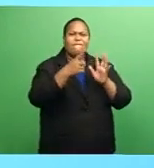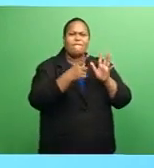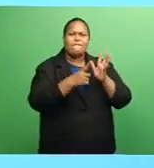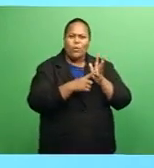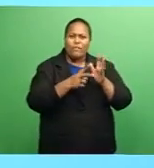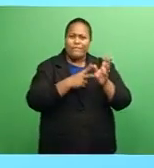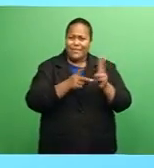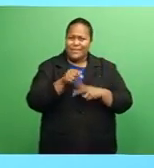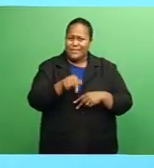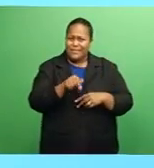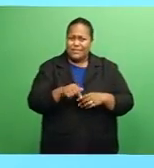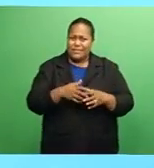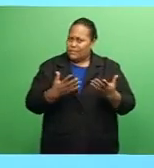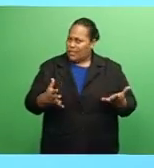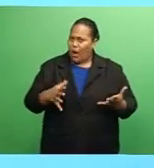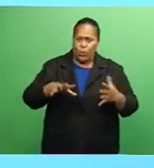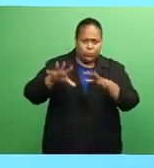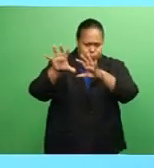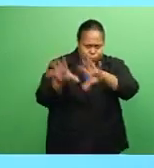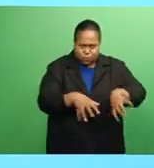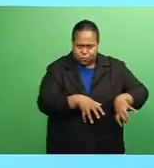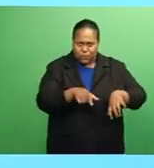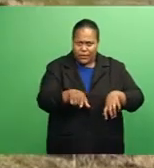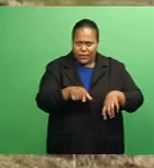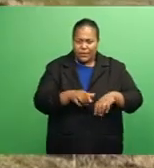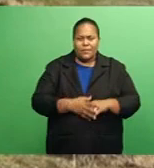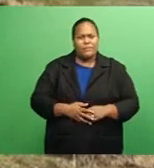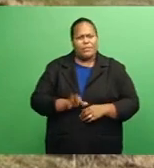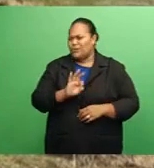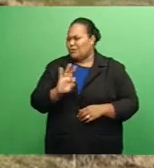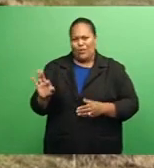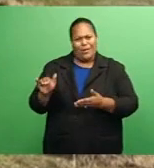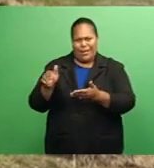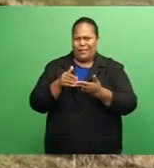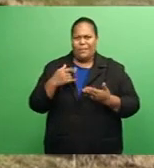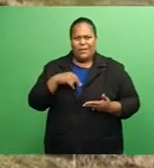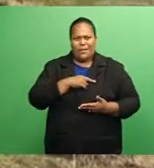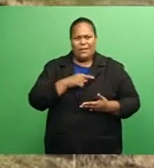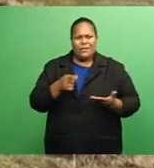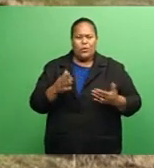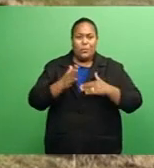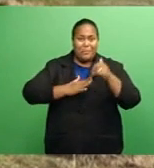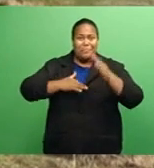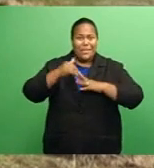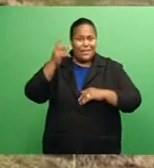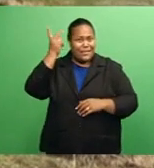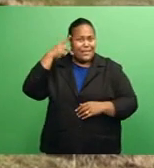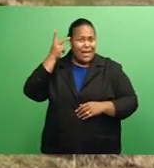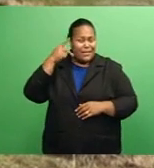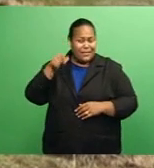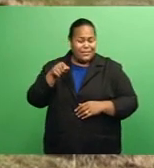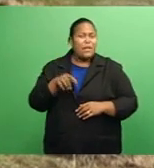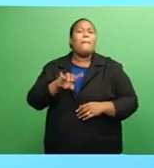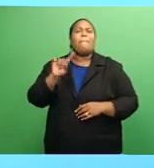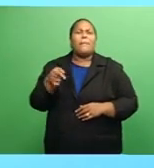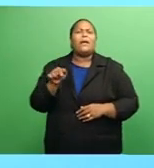the coastal area for years now. However, it's still not helping at all. We have built a kindergarten, and the coastal erosion is now moving closer to the